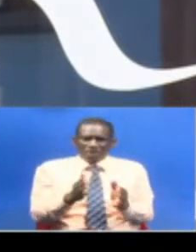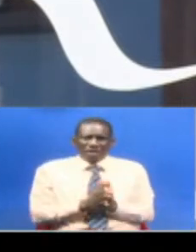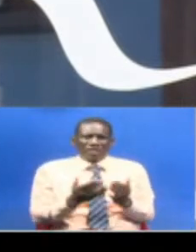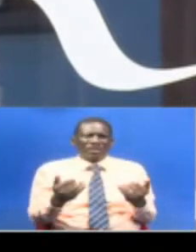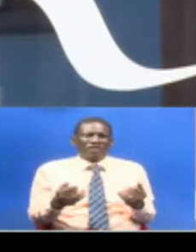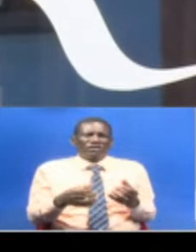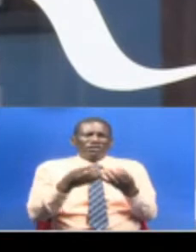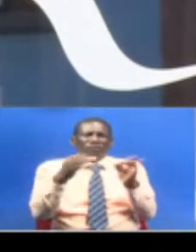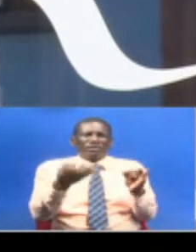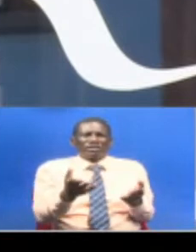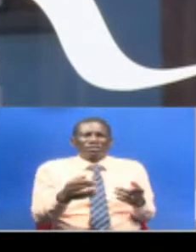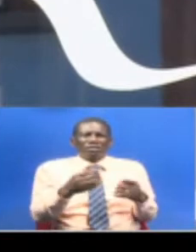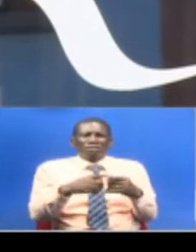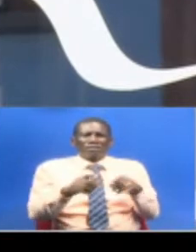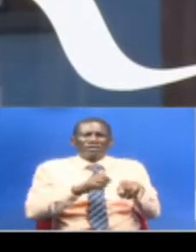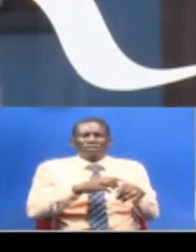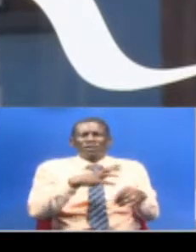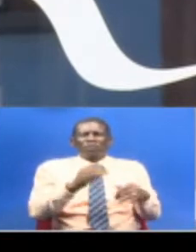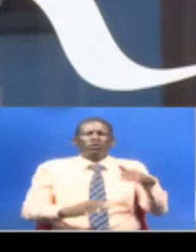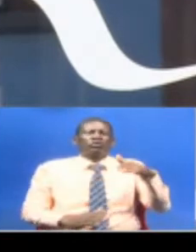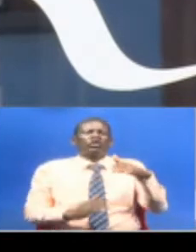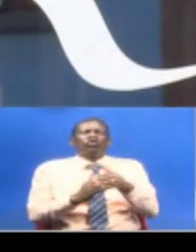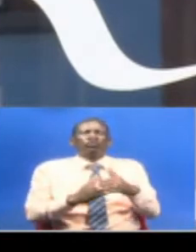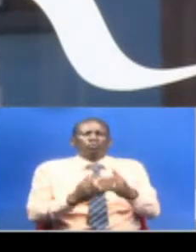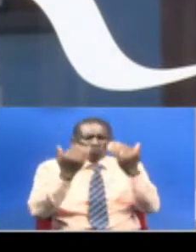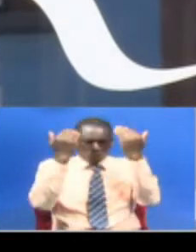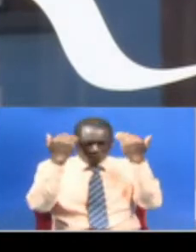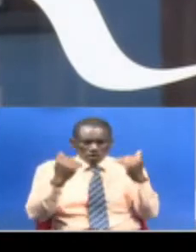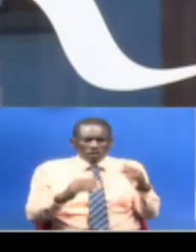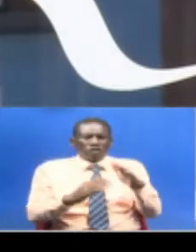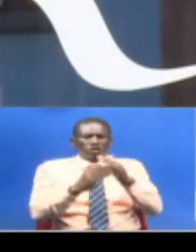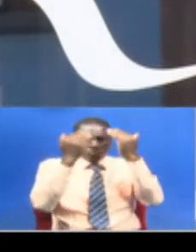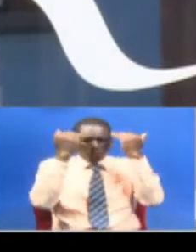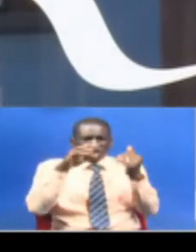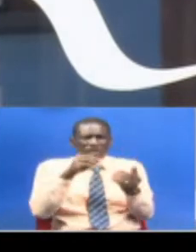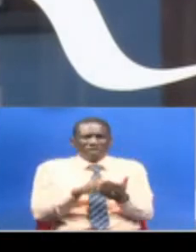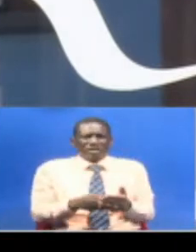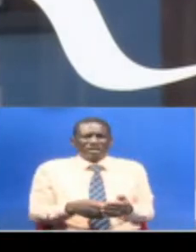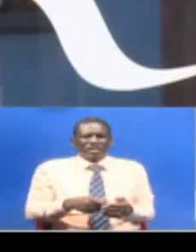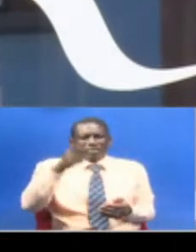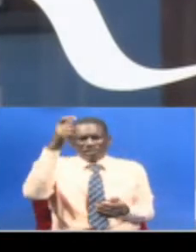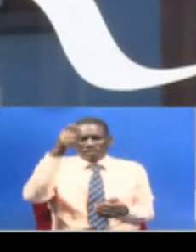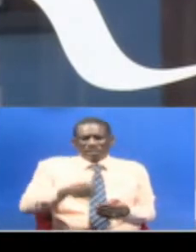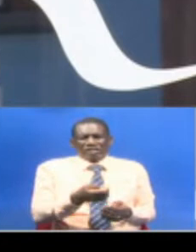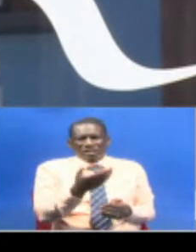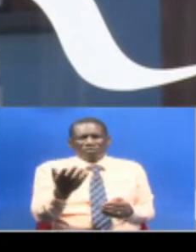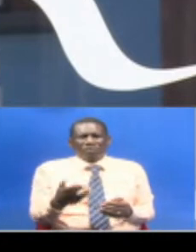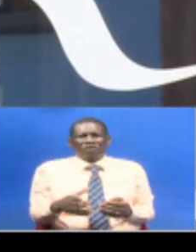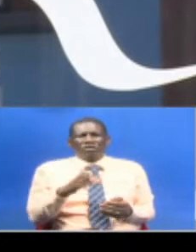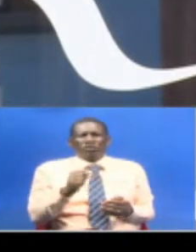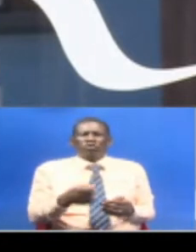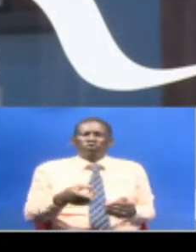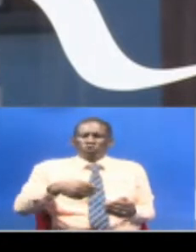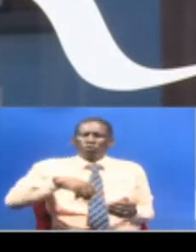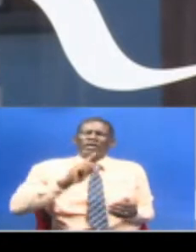acquitted. But when they went to the Supreme Court again did what? Convicted. So we are saying,